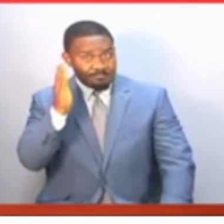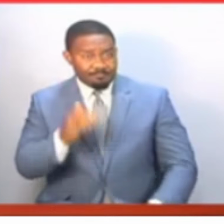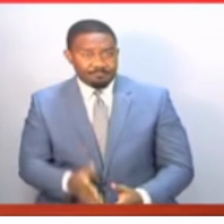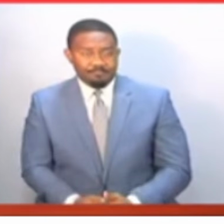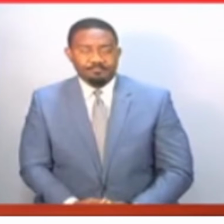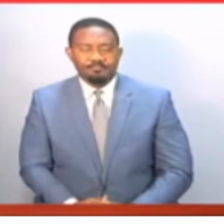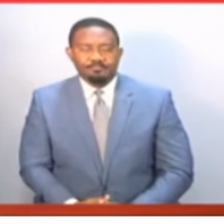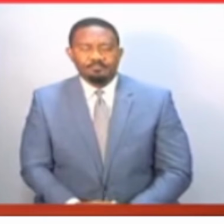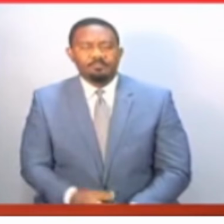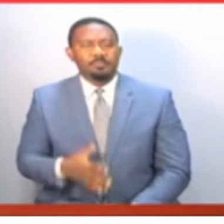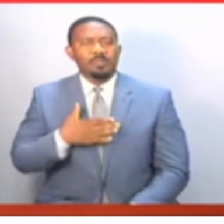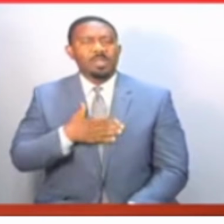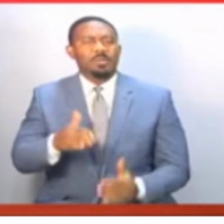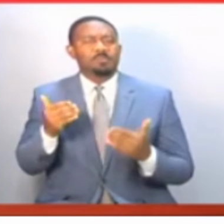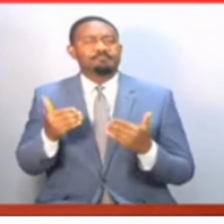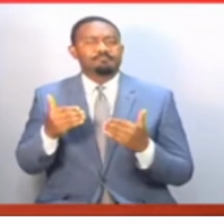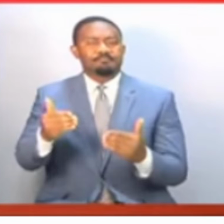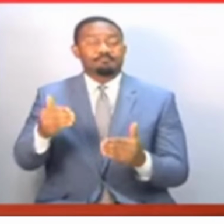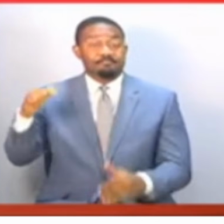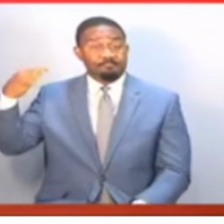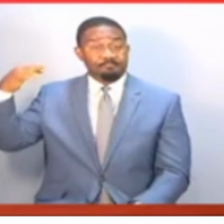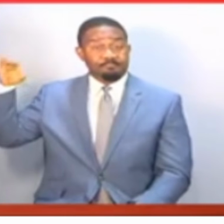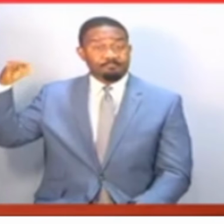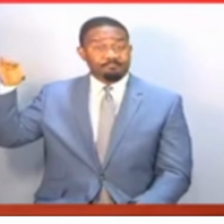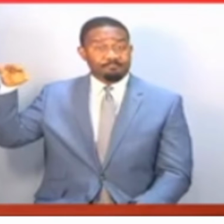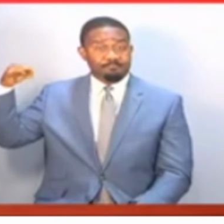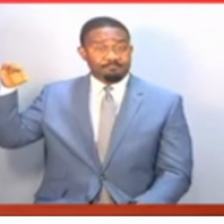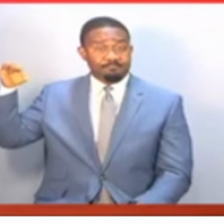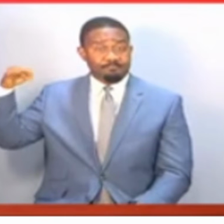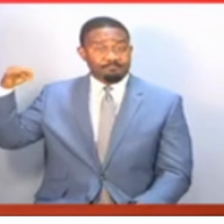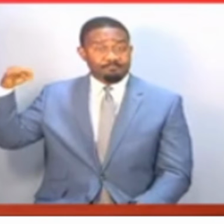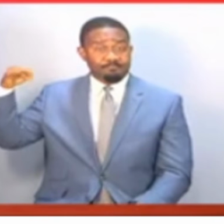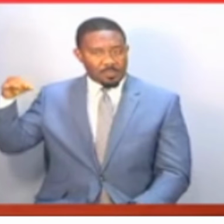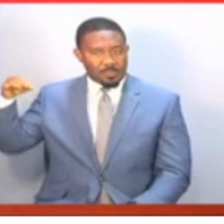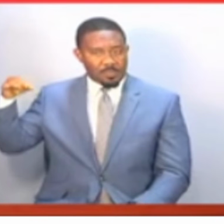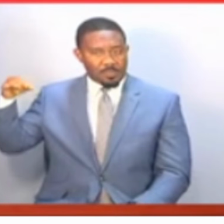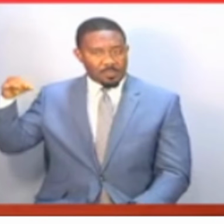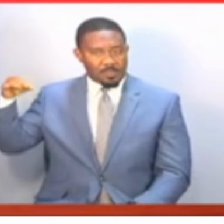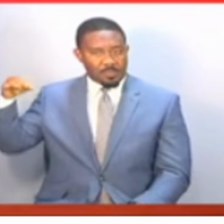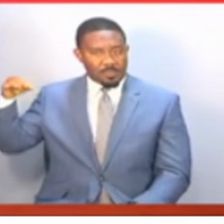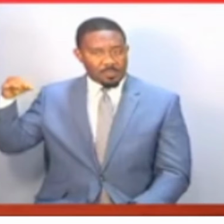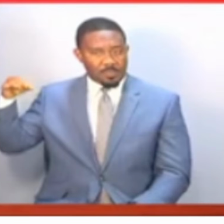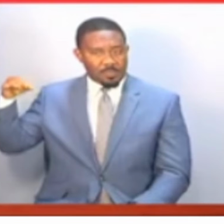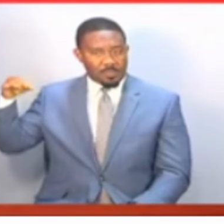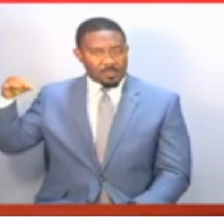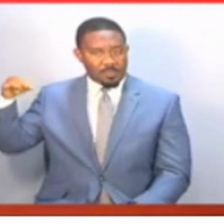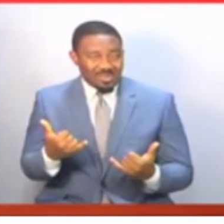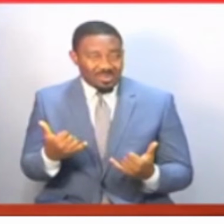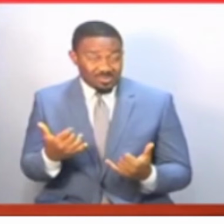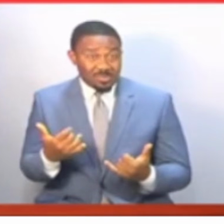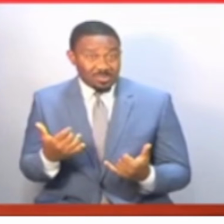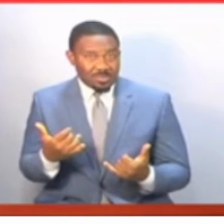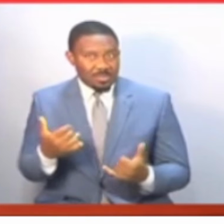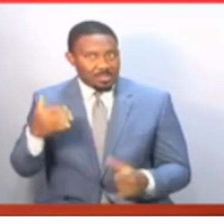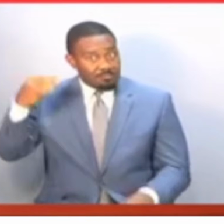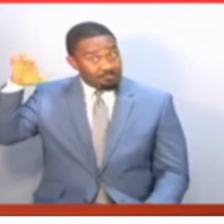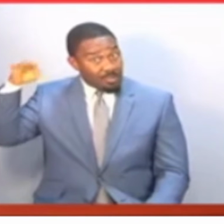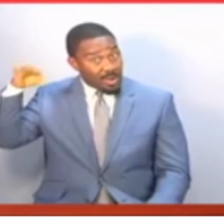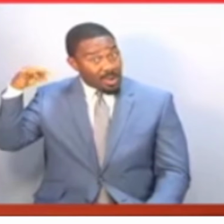Clerk at table, you may proceed to ring the bell, and make sure you ring the